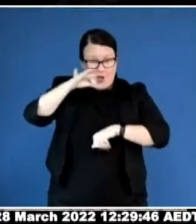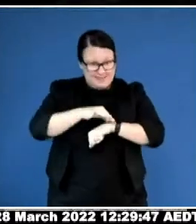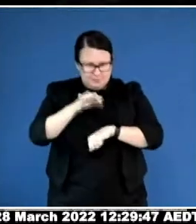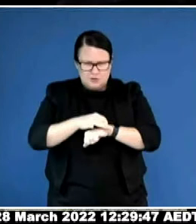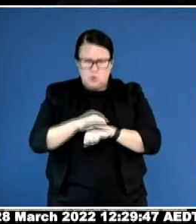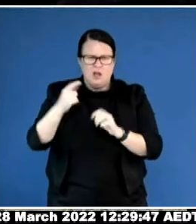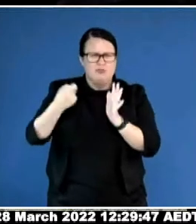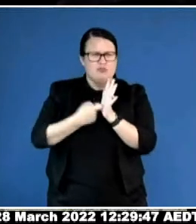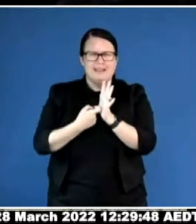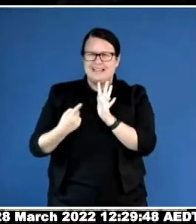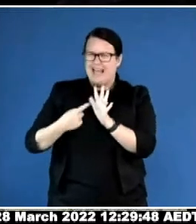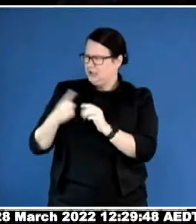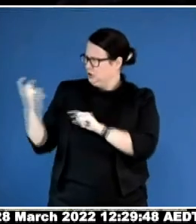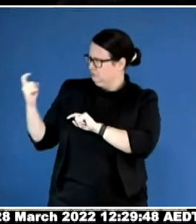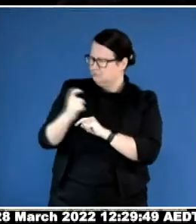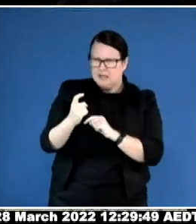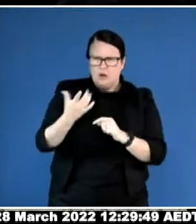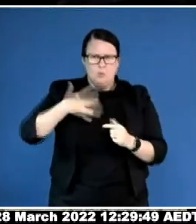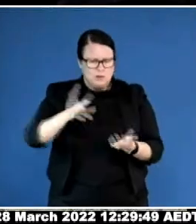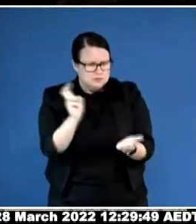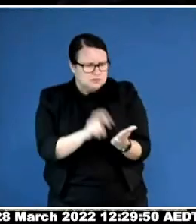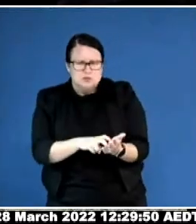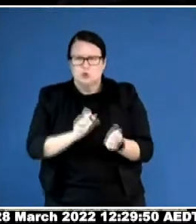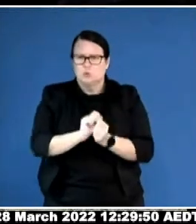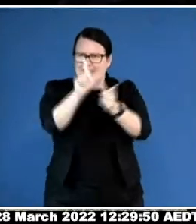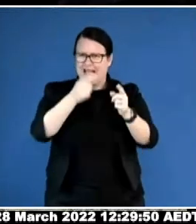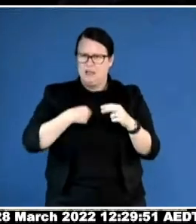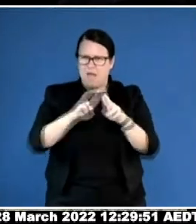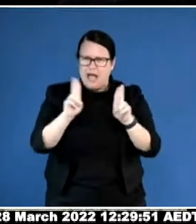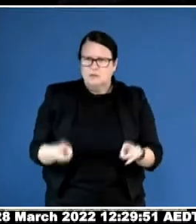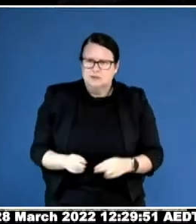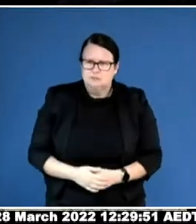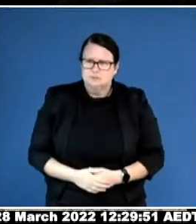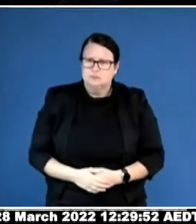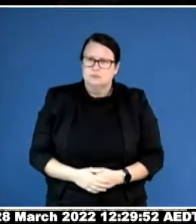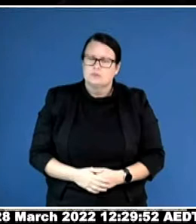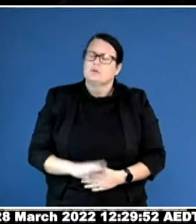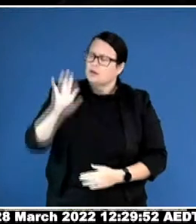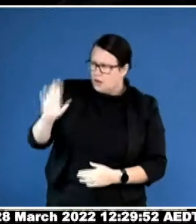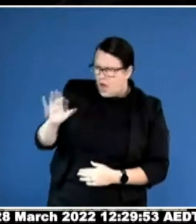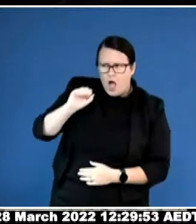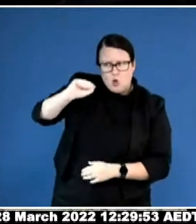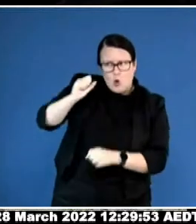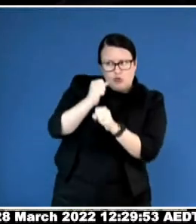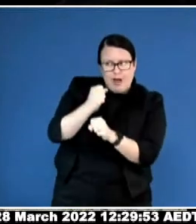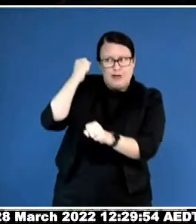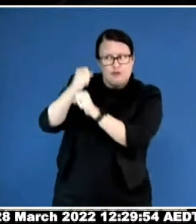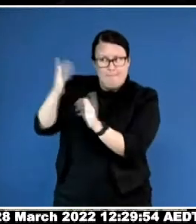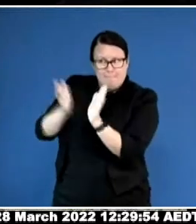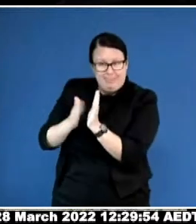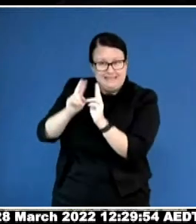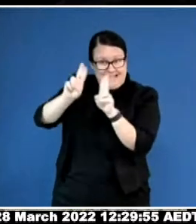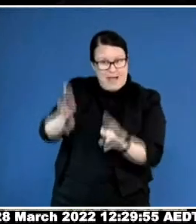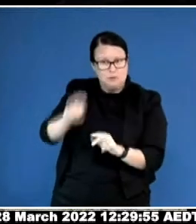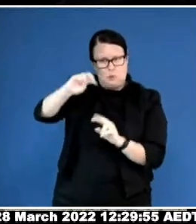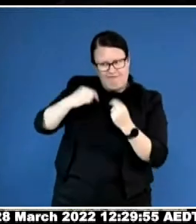to, put my house on the market and sell it. This is a house that your great-grandmother owned. Yeah. So this is a family